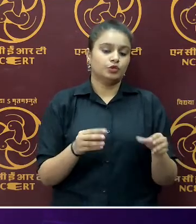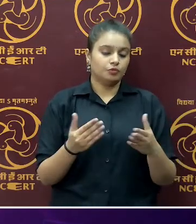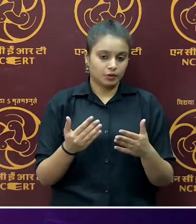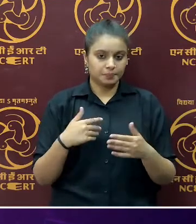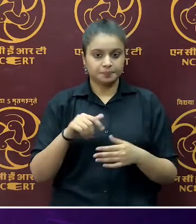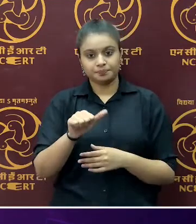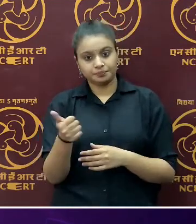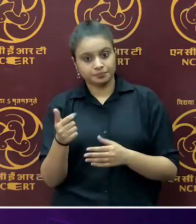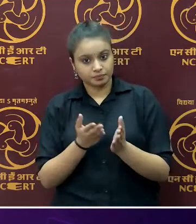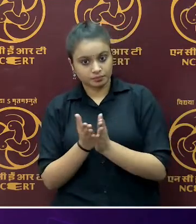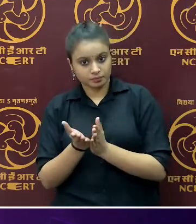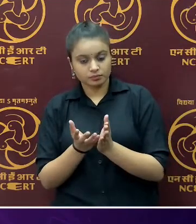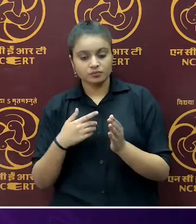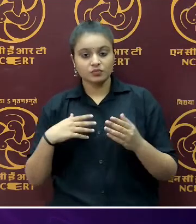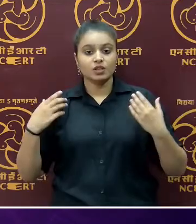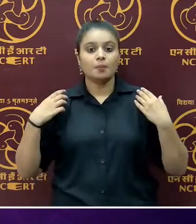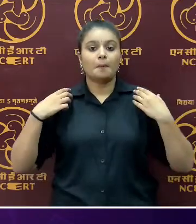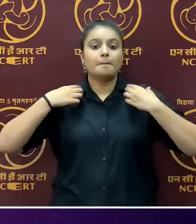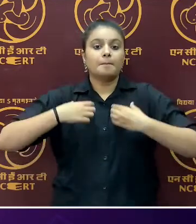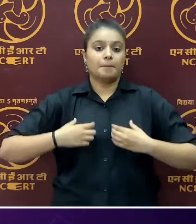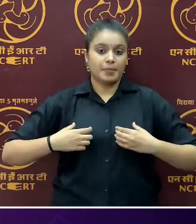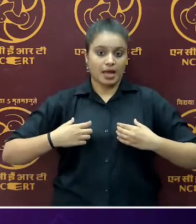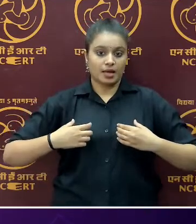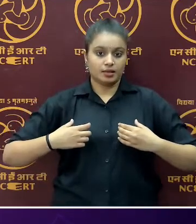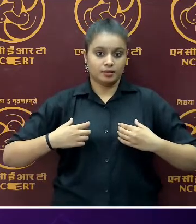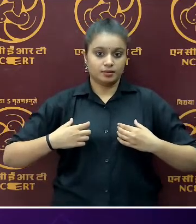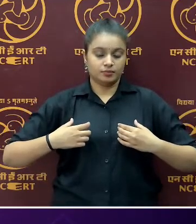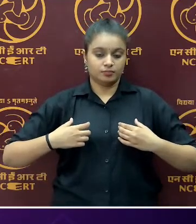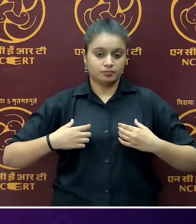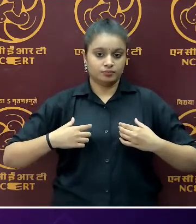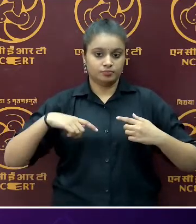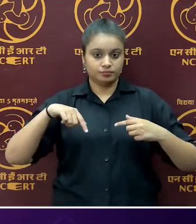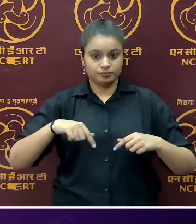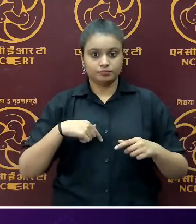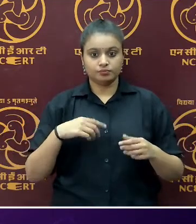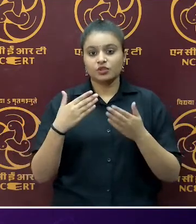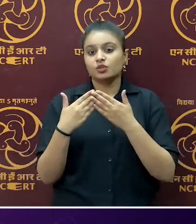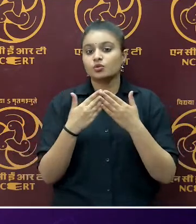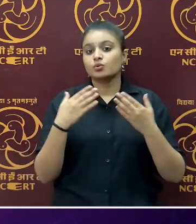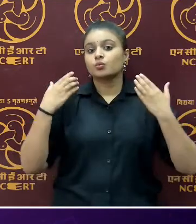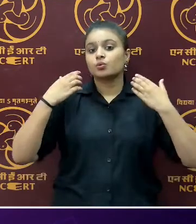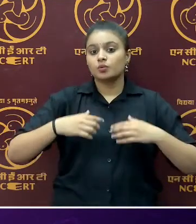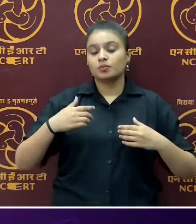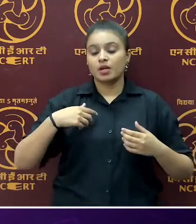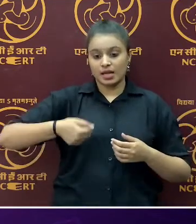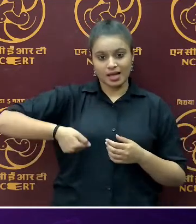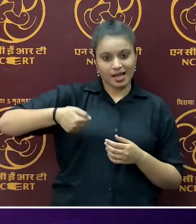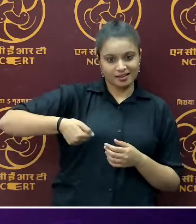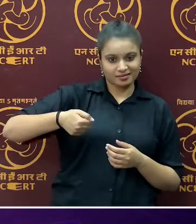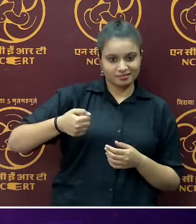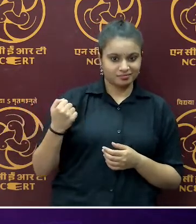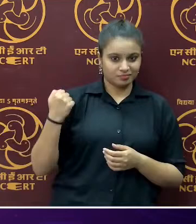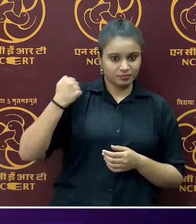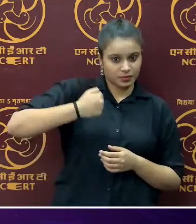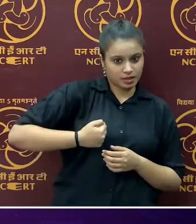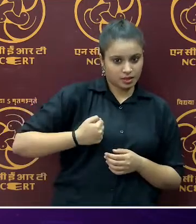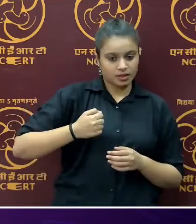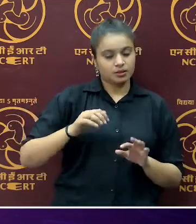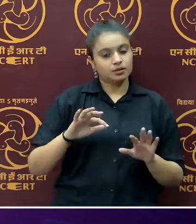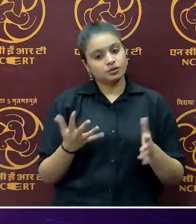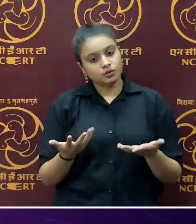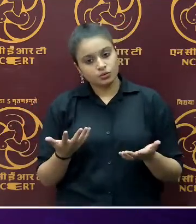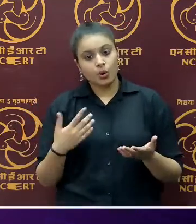the another one, school bag. Now Yeah. while we are selecting our say handbags or